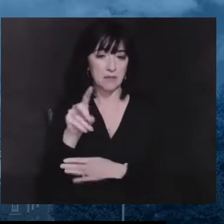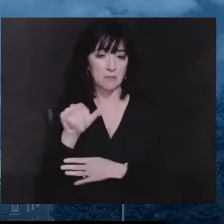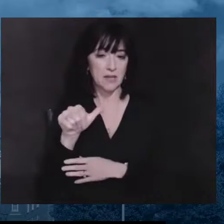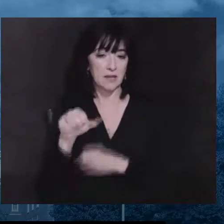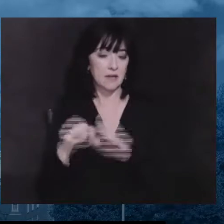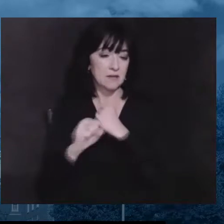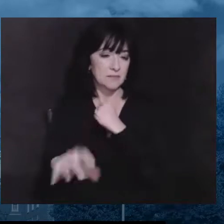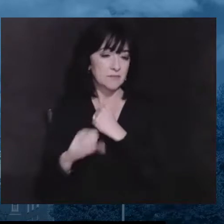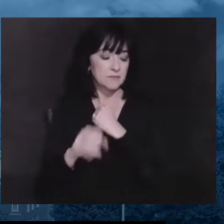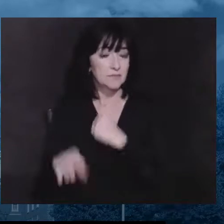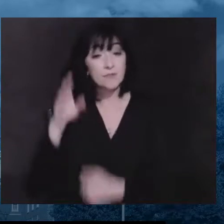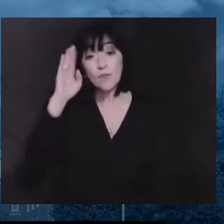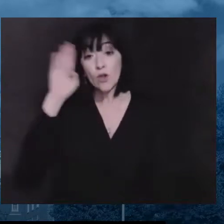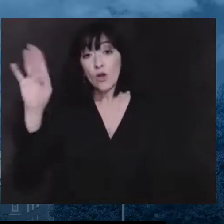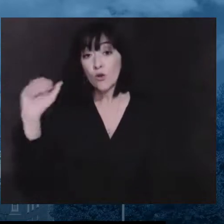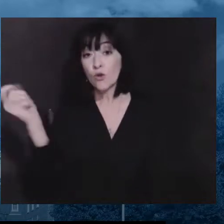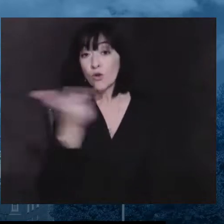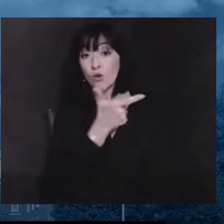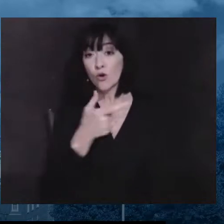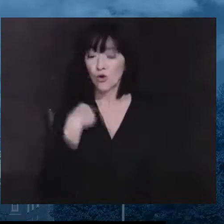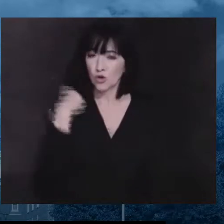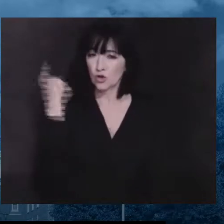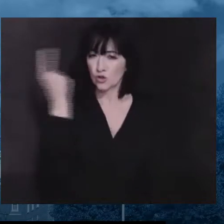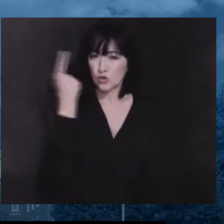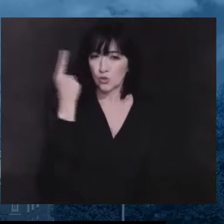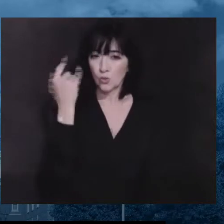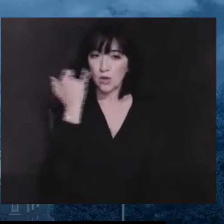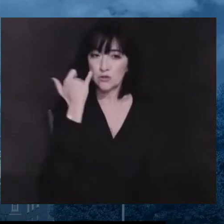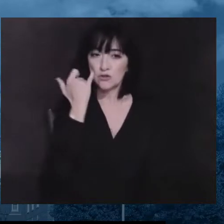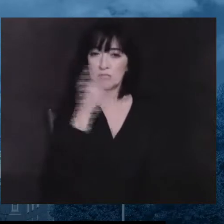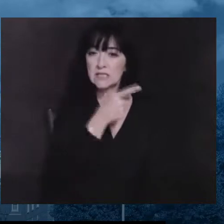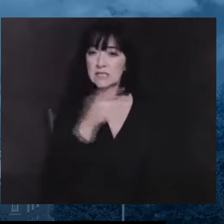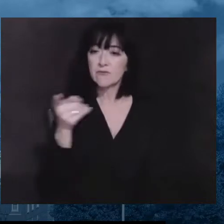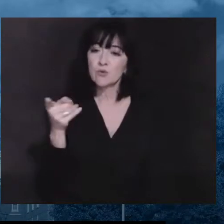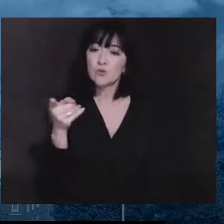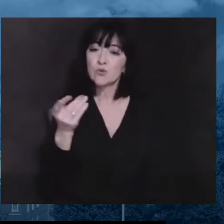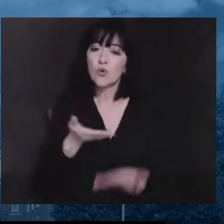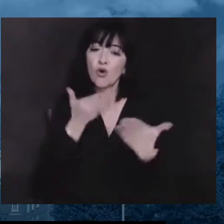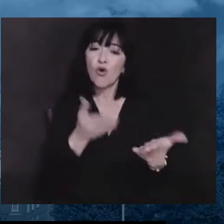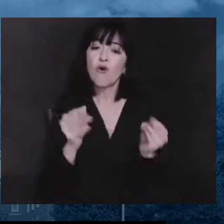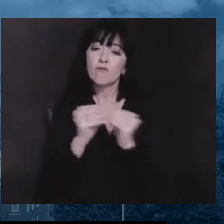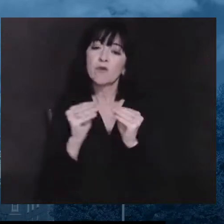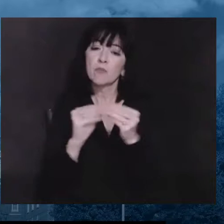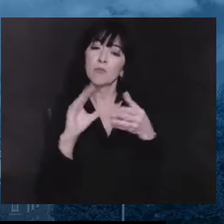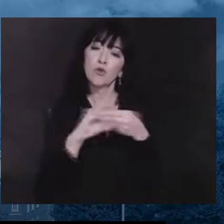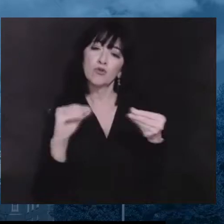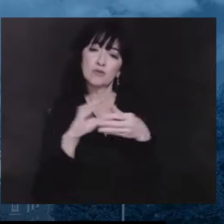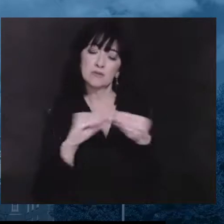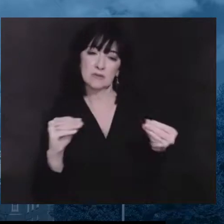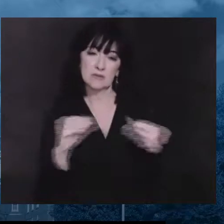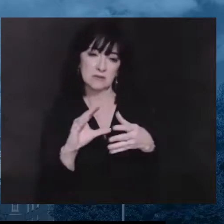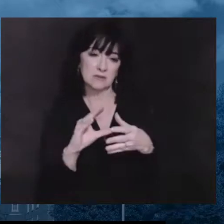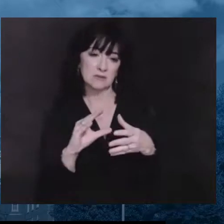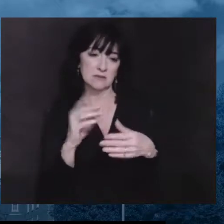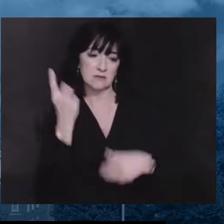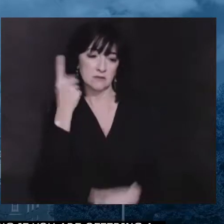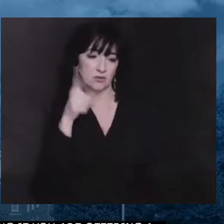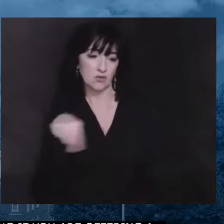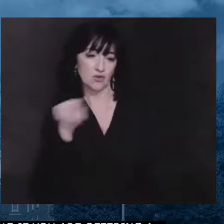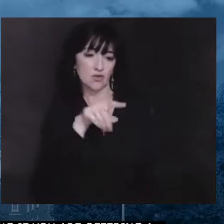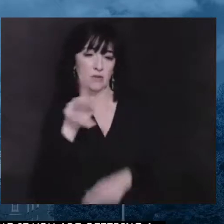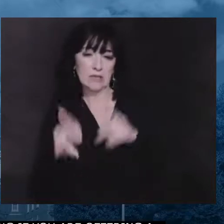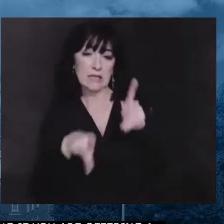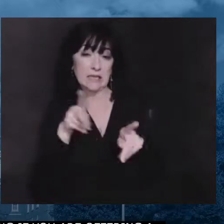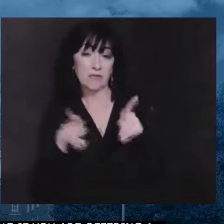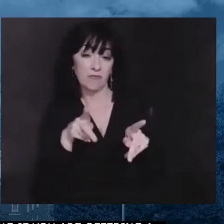Hi, everyone. I'm just wondering if you'll offer a little bit more of the state's messaging around the vaccine, particularly for people who might be skeptical